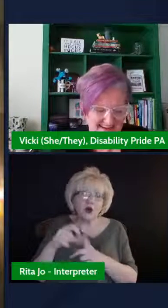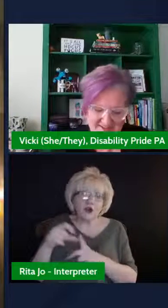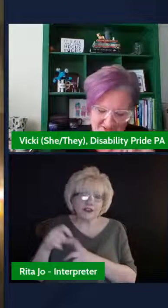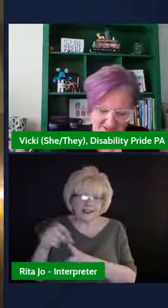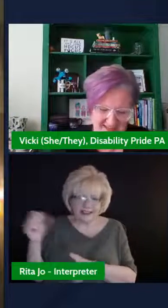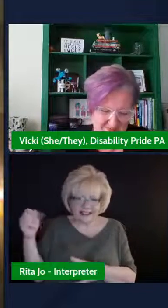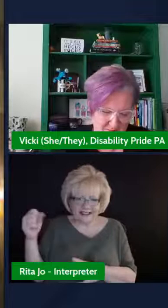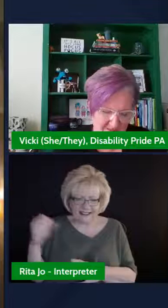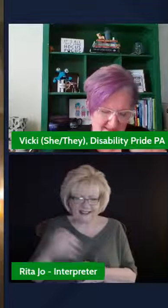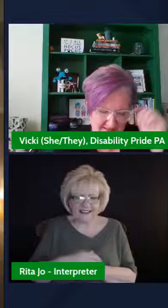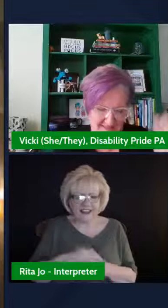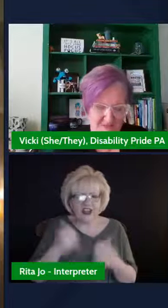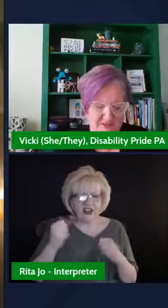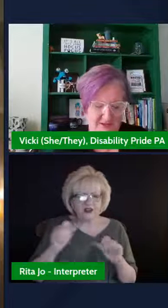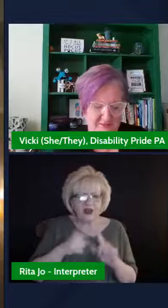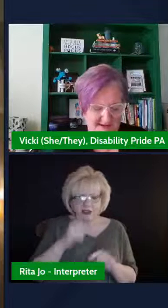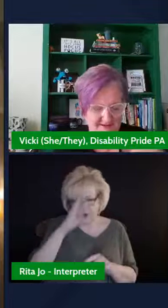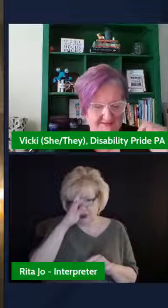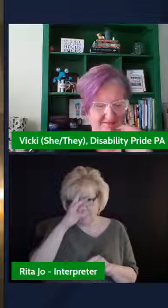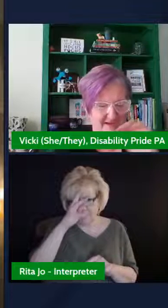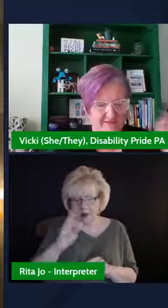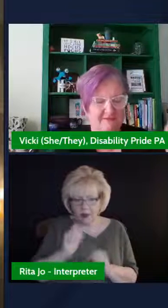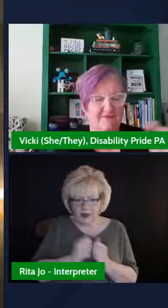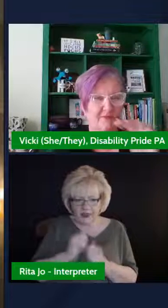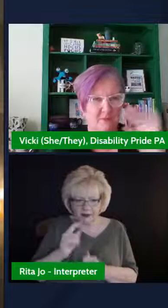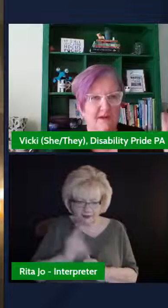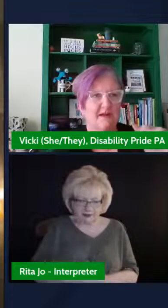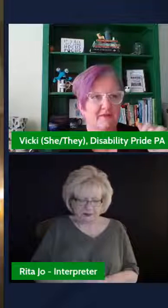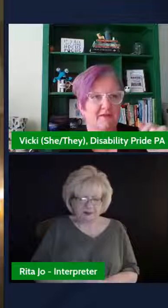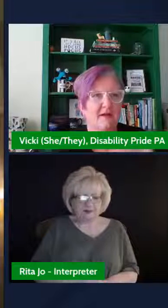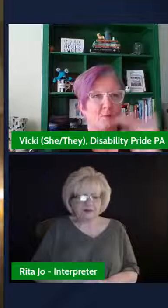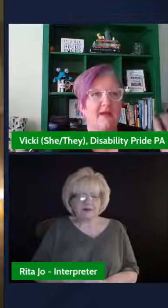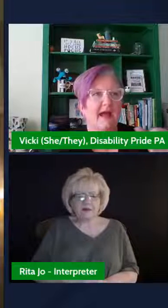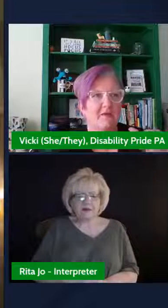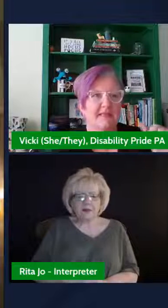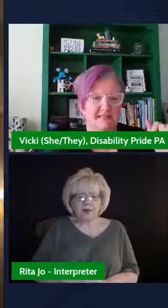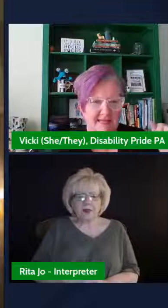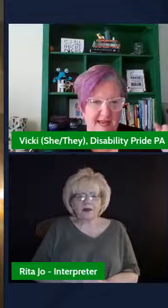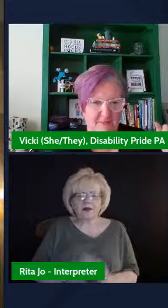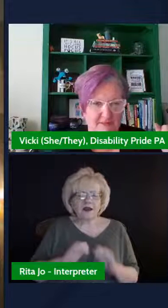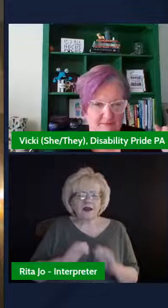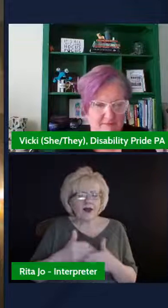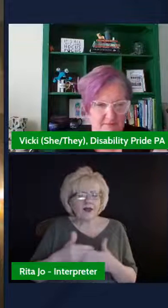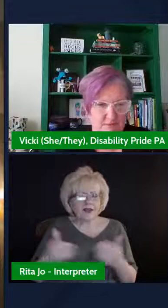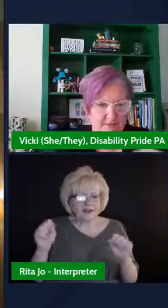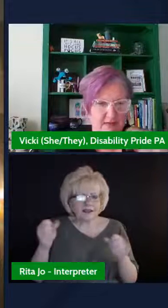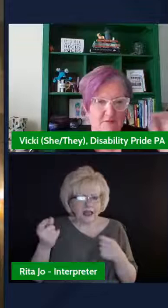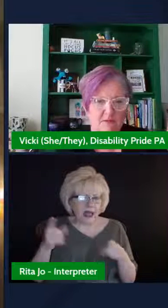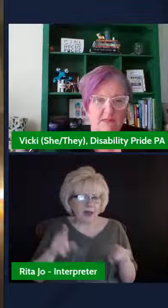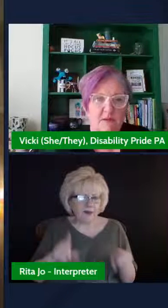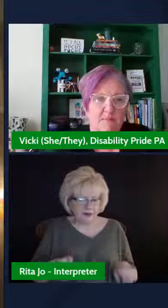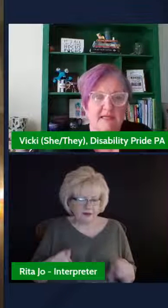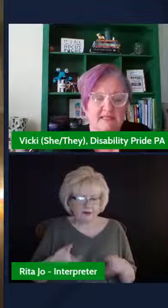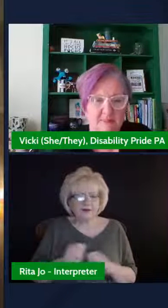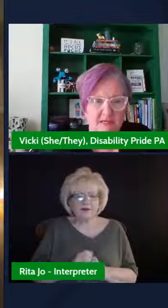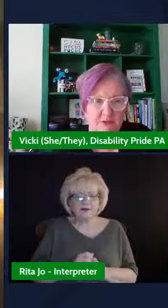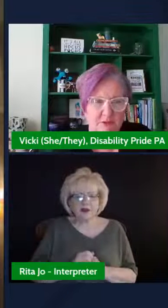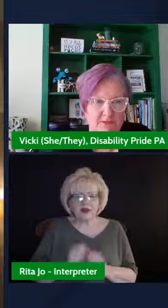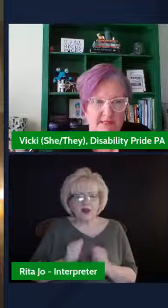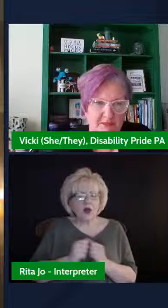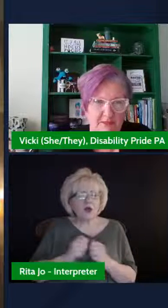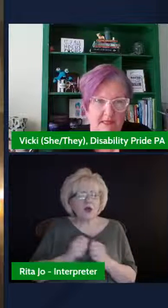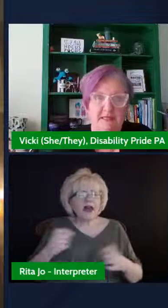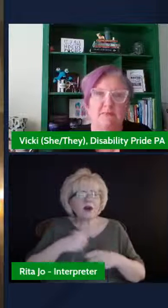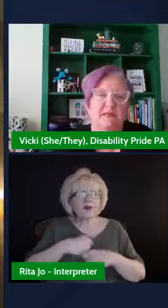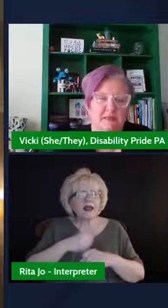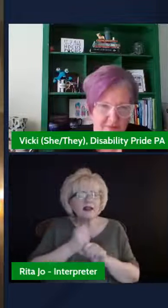was trying to come up with that. That's a much better way of how things can happen Yeah. without making somebody